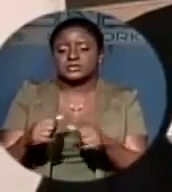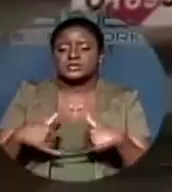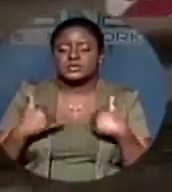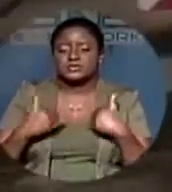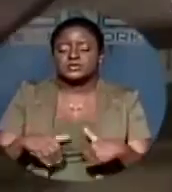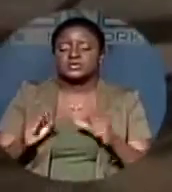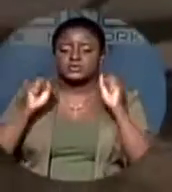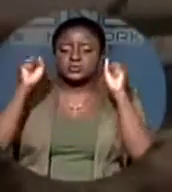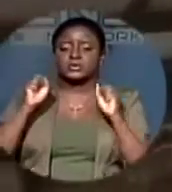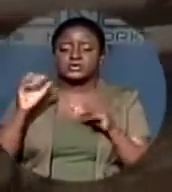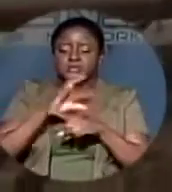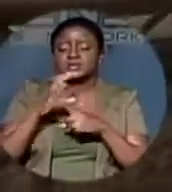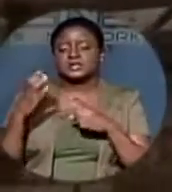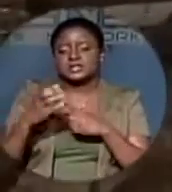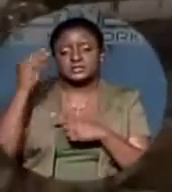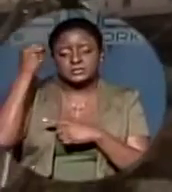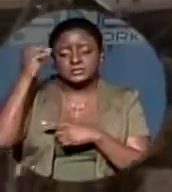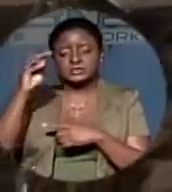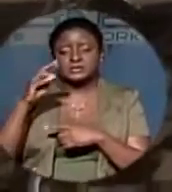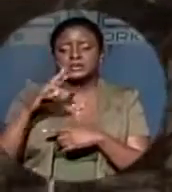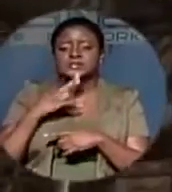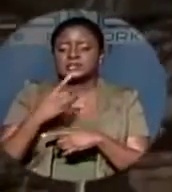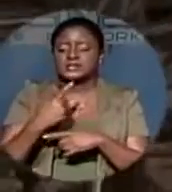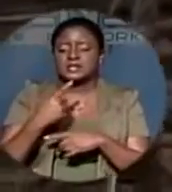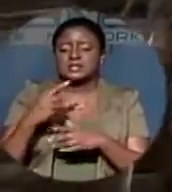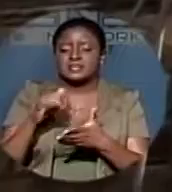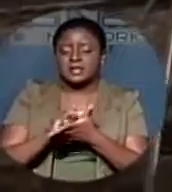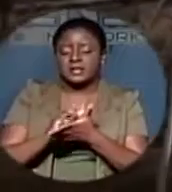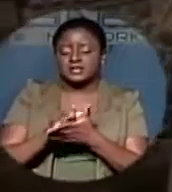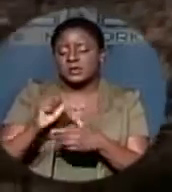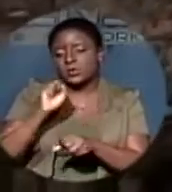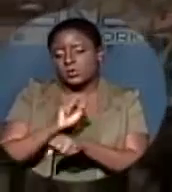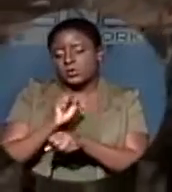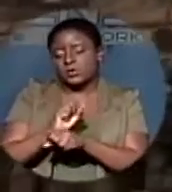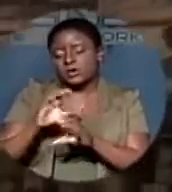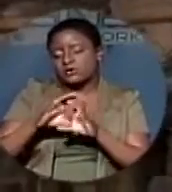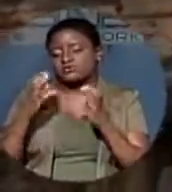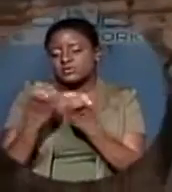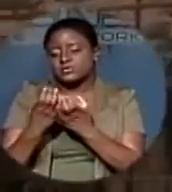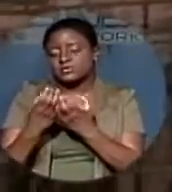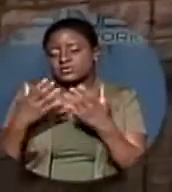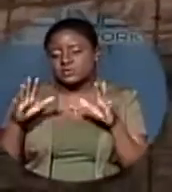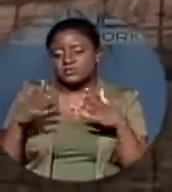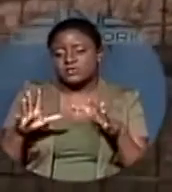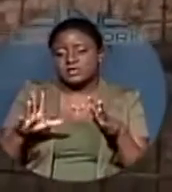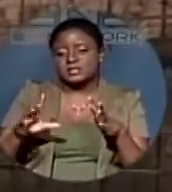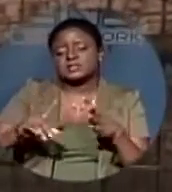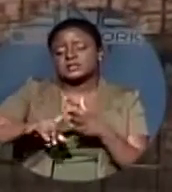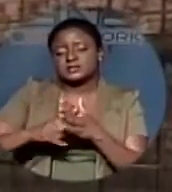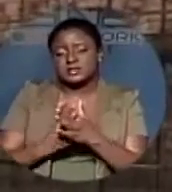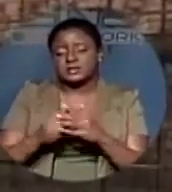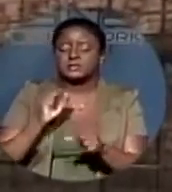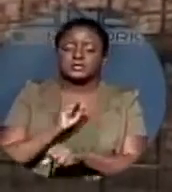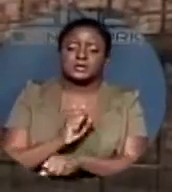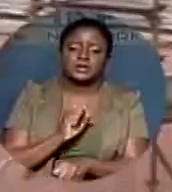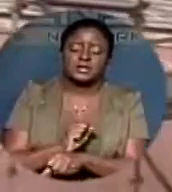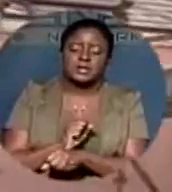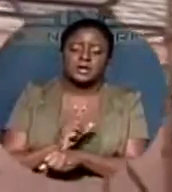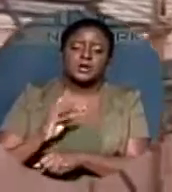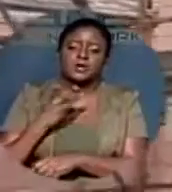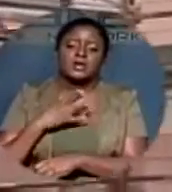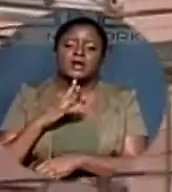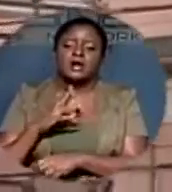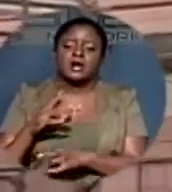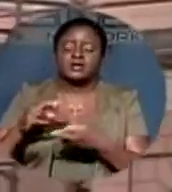Maynard noted that work crews are already in place to perform 3 separate projects. One is our project from the Antiquities Corporation, where we're restoring the